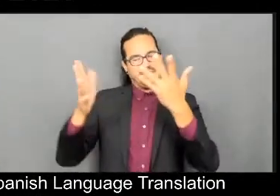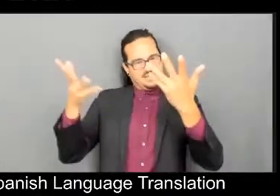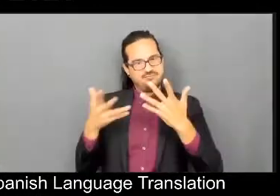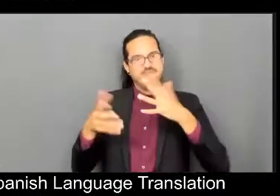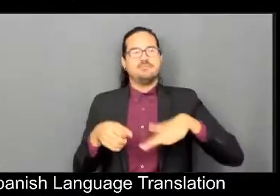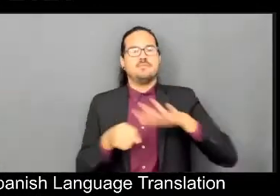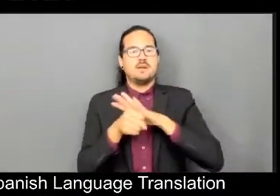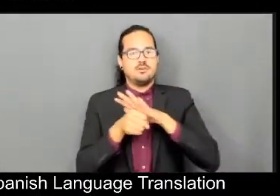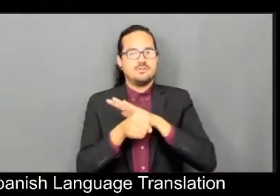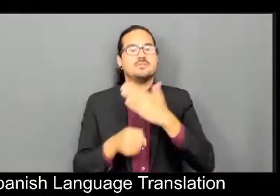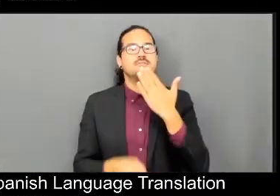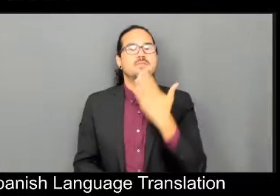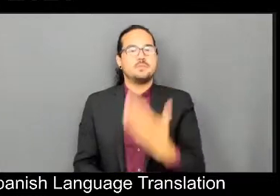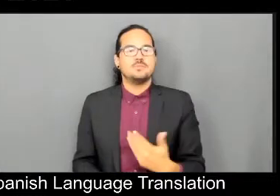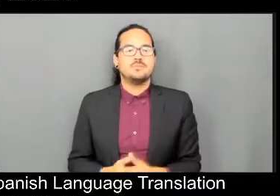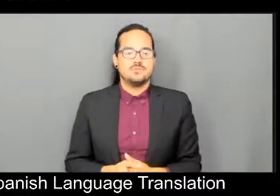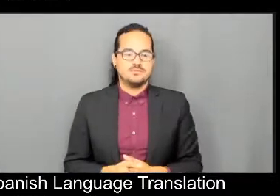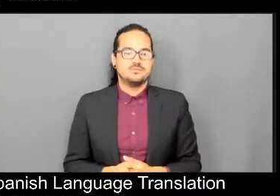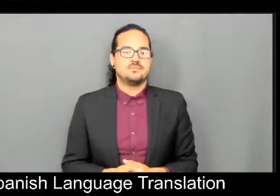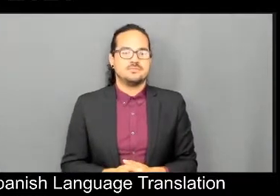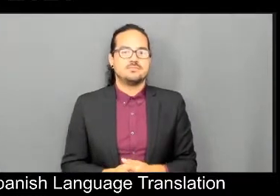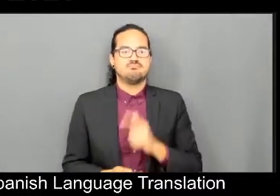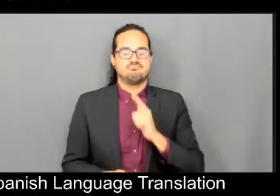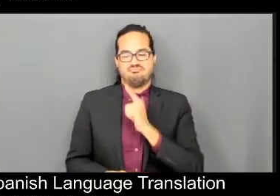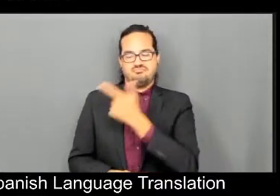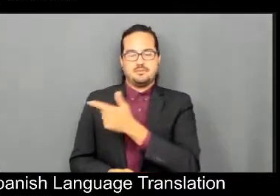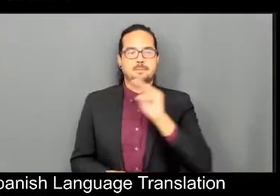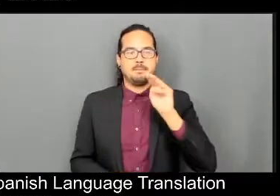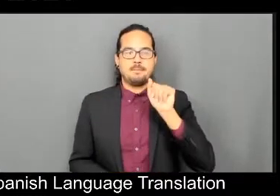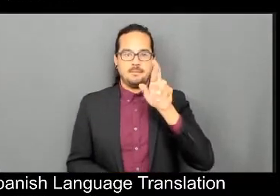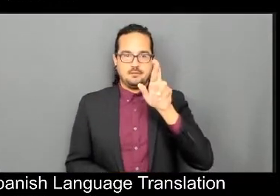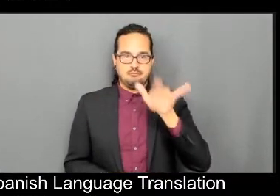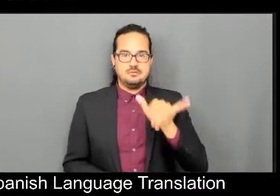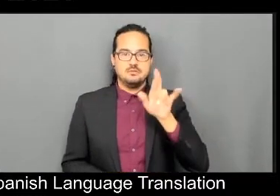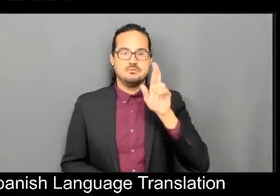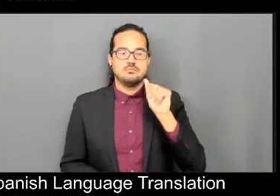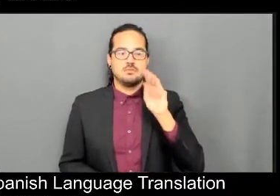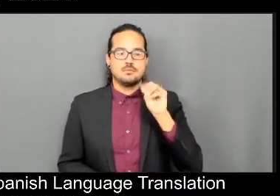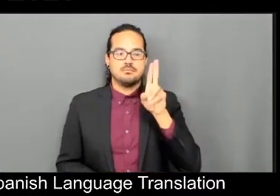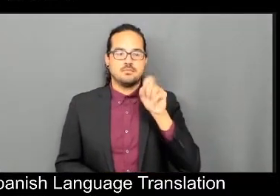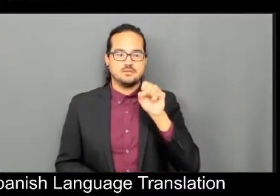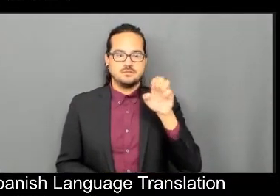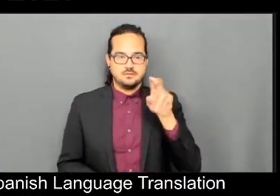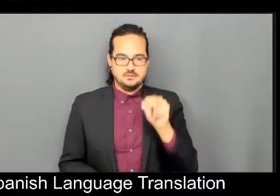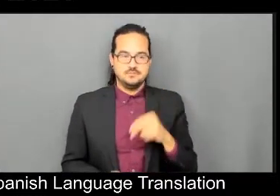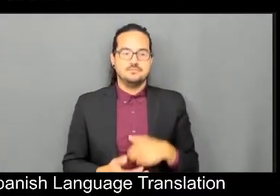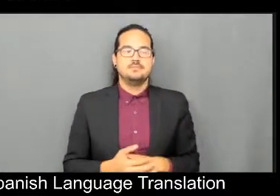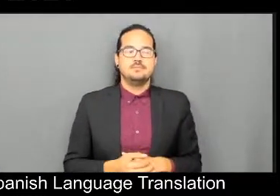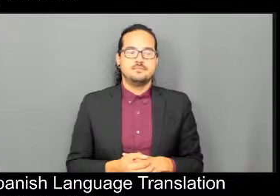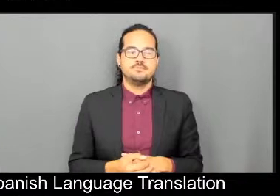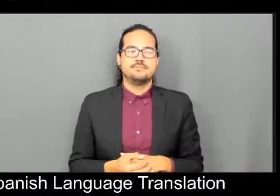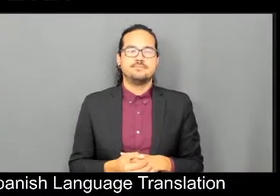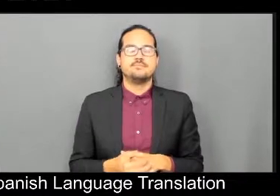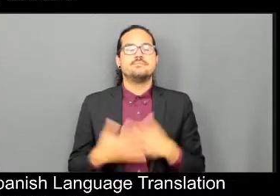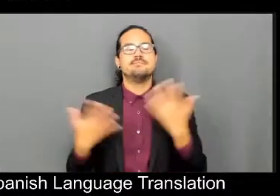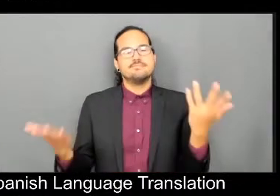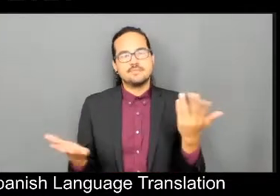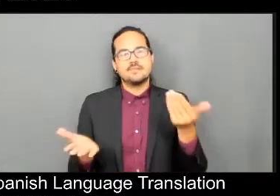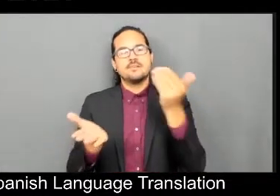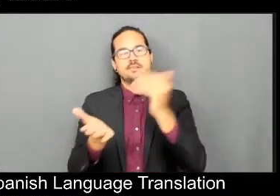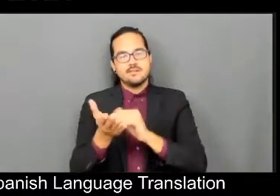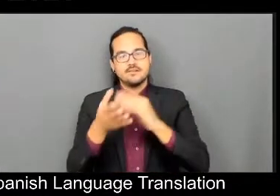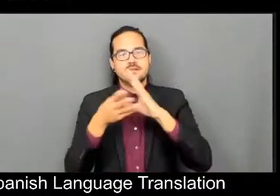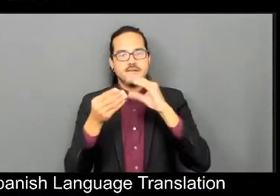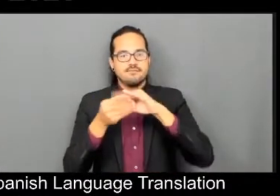All right, thank you. I just wanted to extend on behalf of the firefighters the appreciation to everybody out there. I know